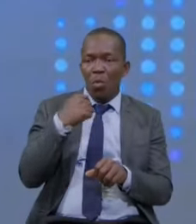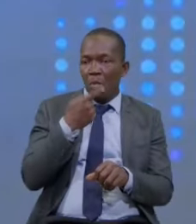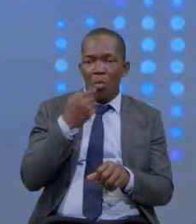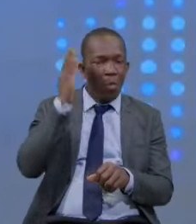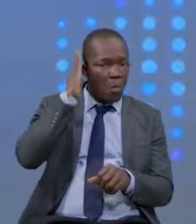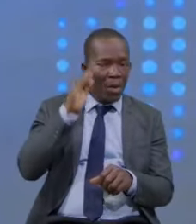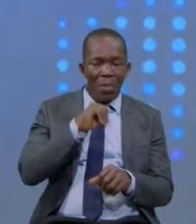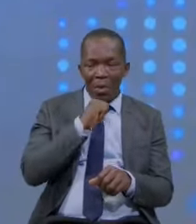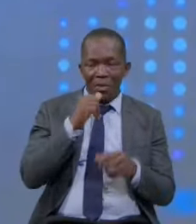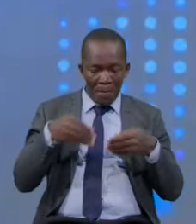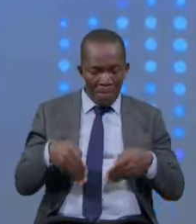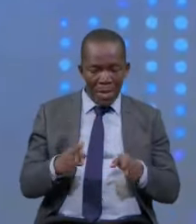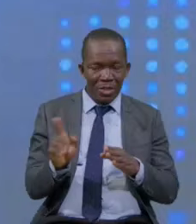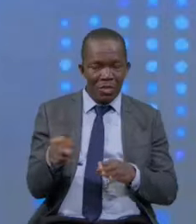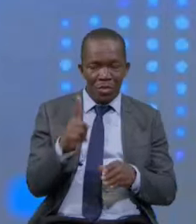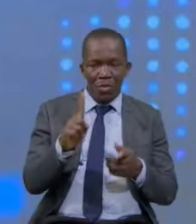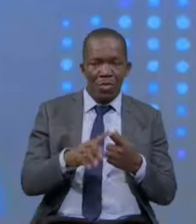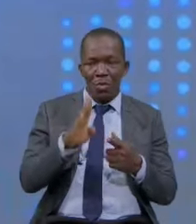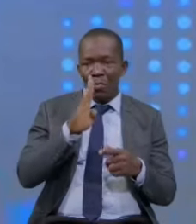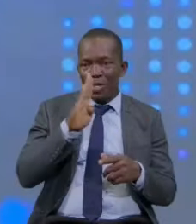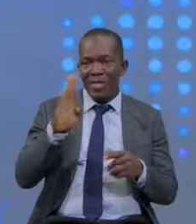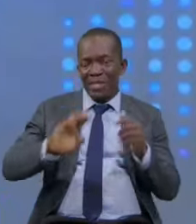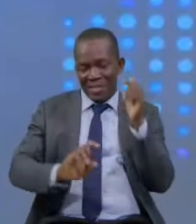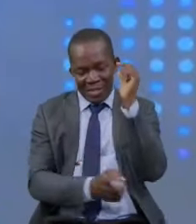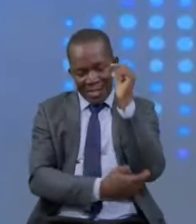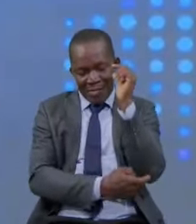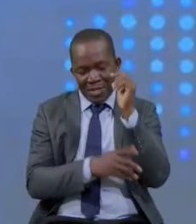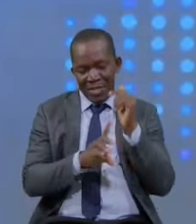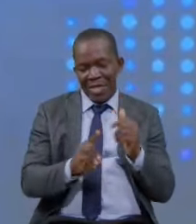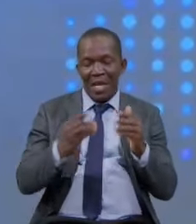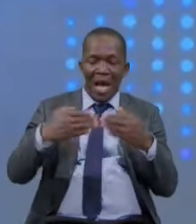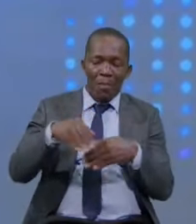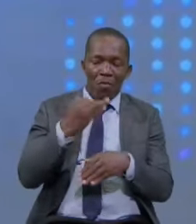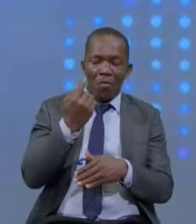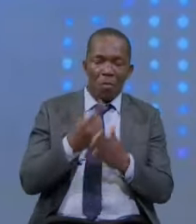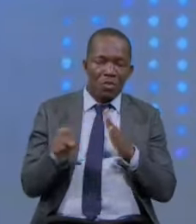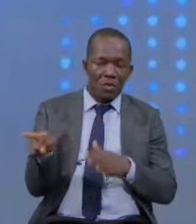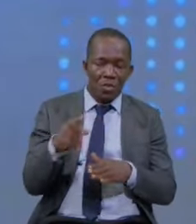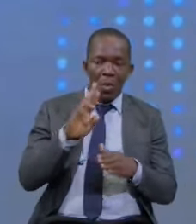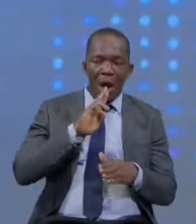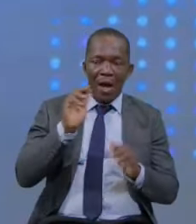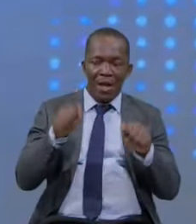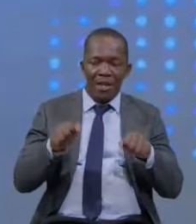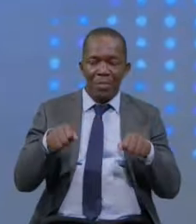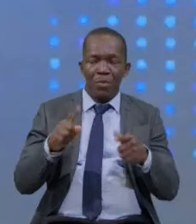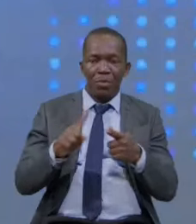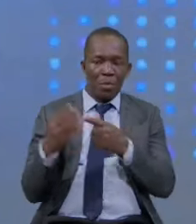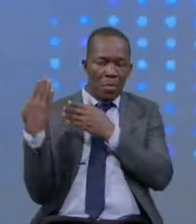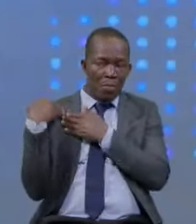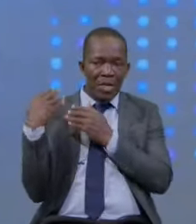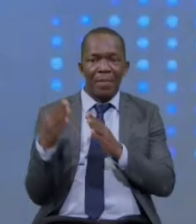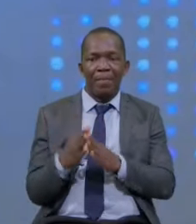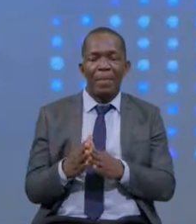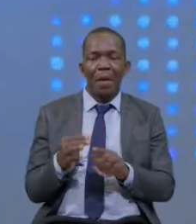tempted above that ye are able. Look at this, but he will, with that